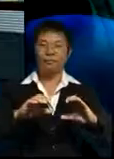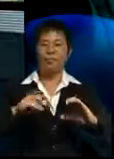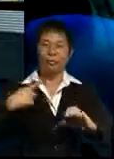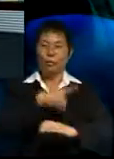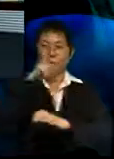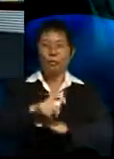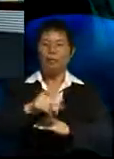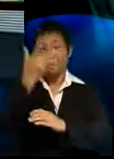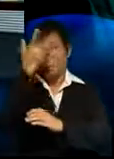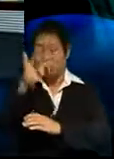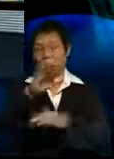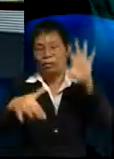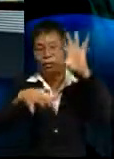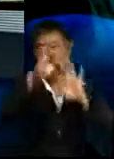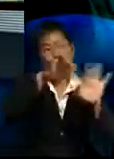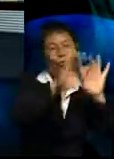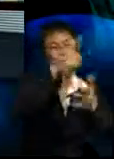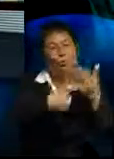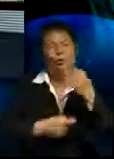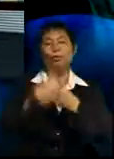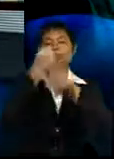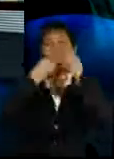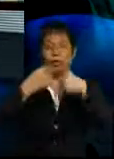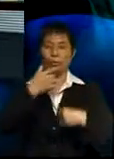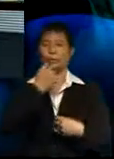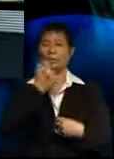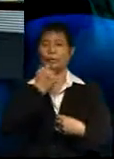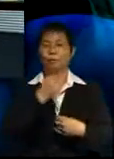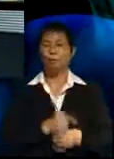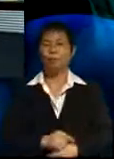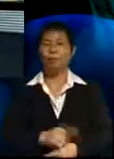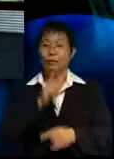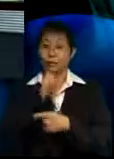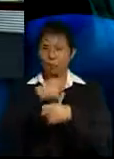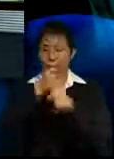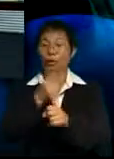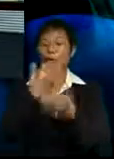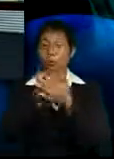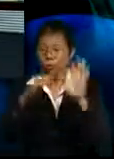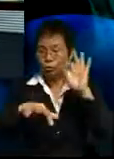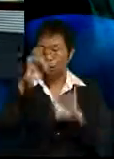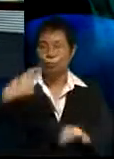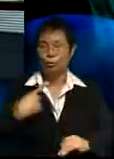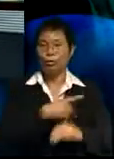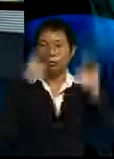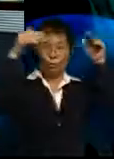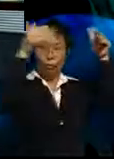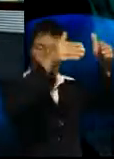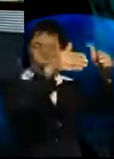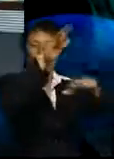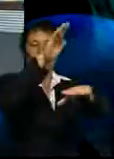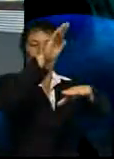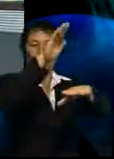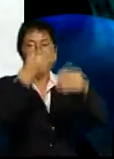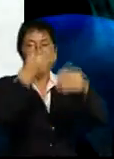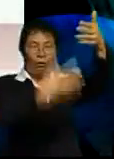we must be wise when choosing what to put into our mouths. In order to make a good choice, we should focus on the